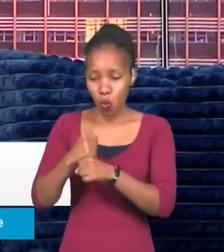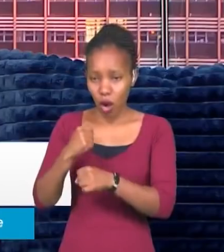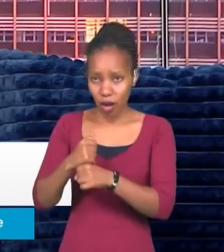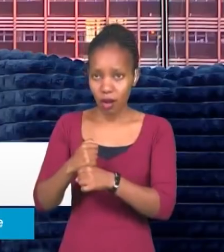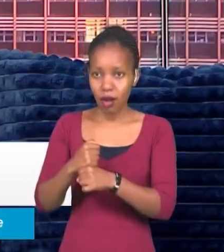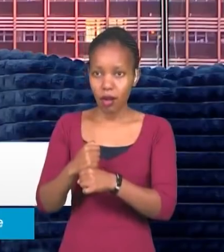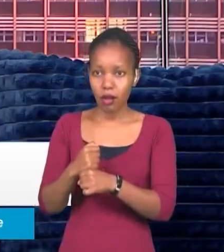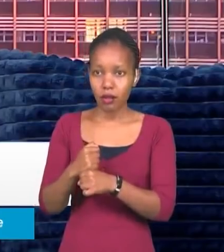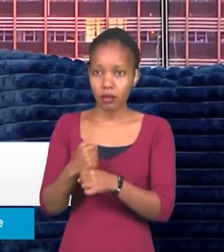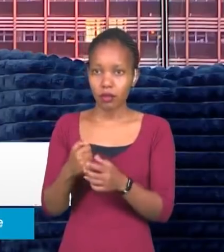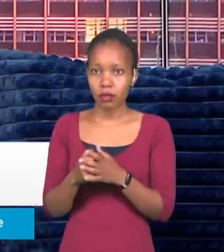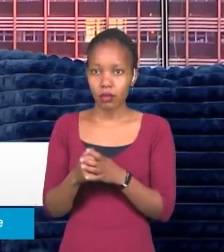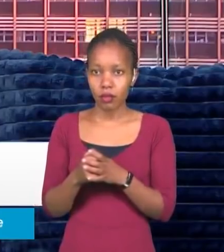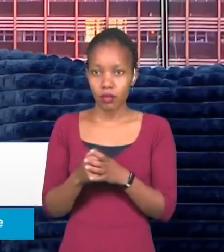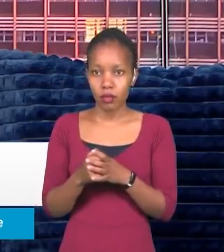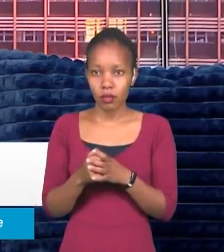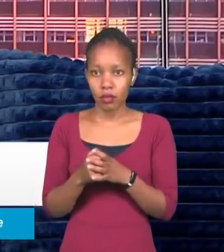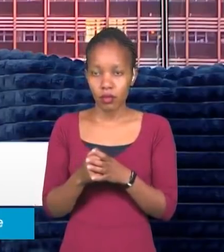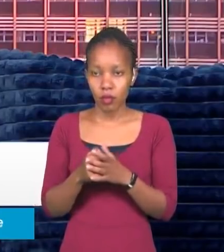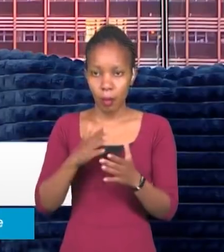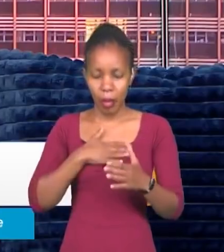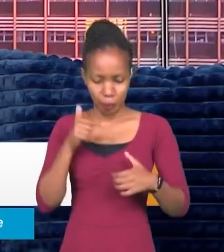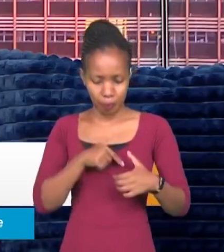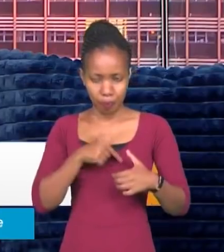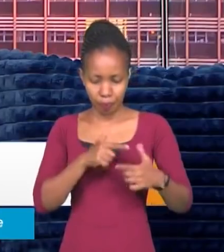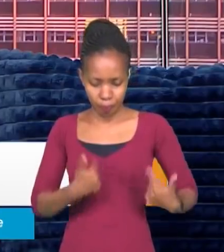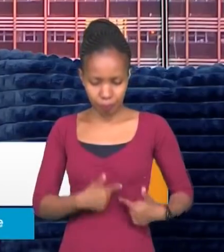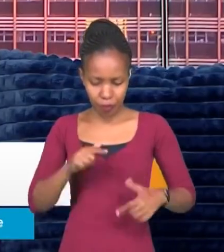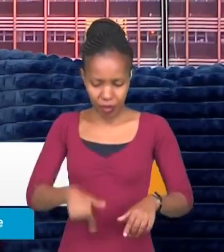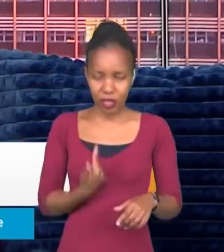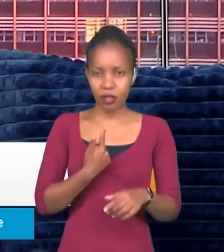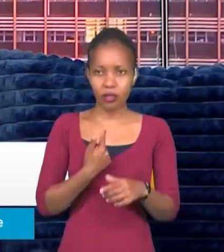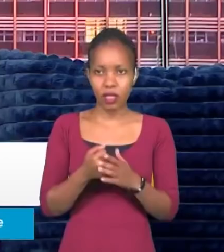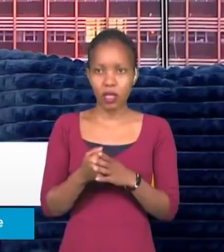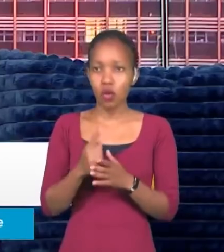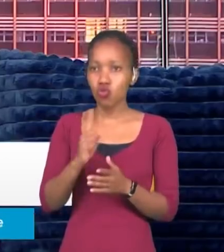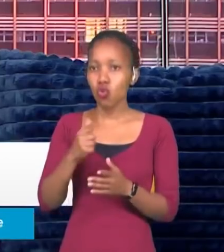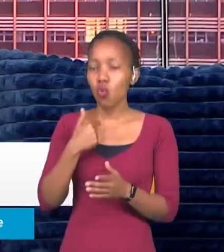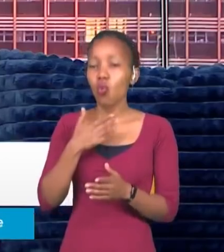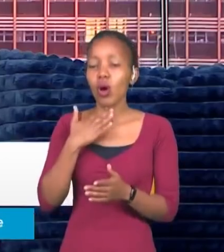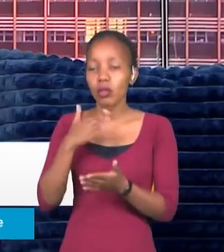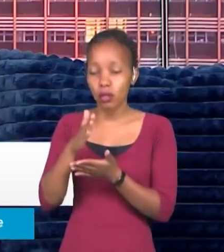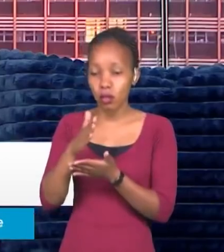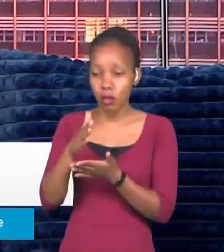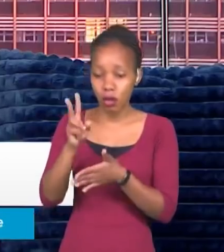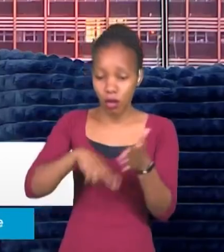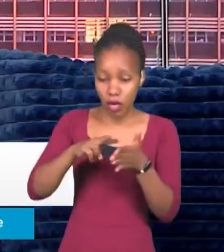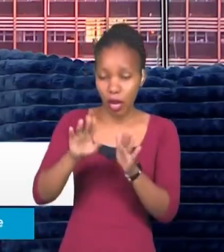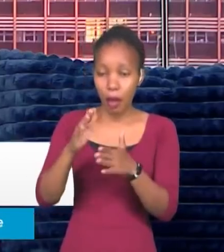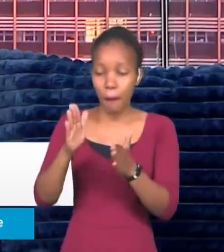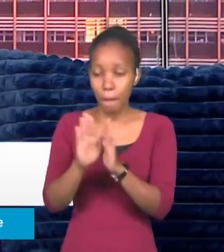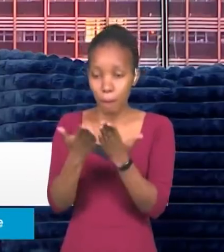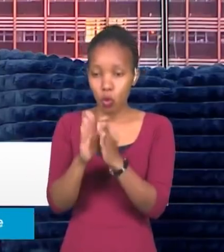my my soul, my inner self, you know? So I basically want to read books that are going to inspire me to move